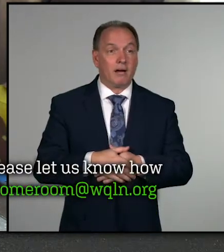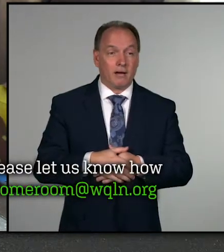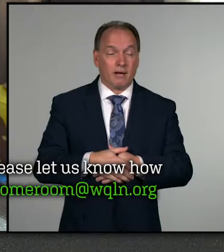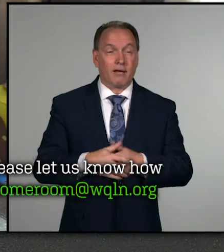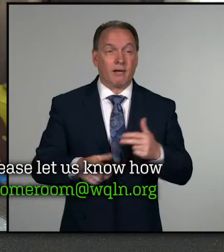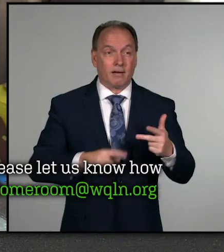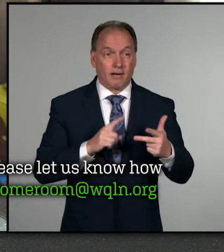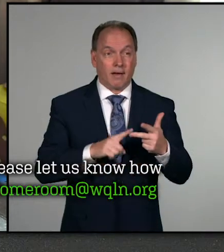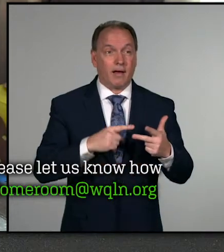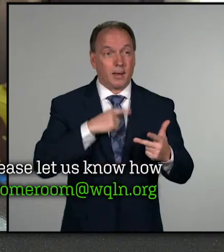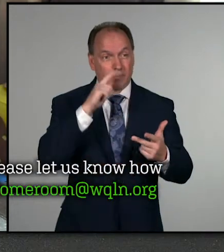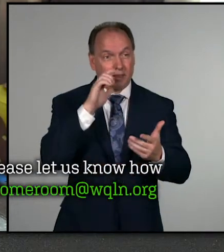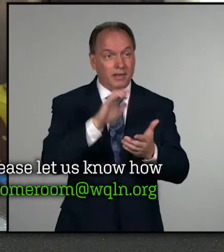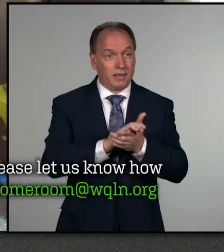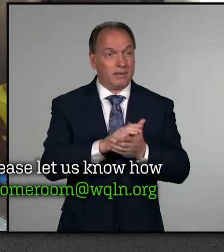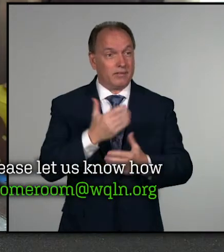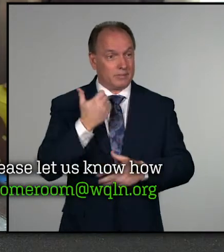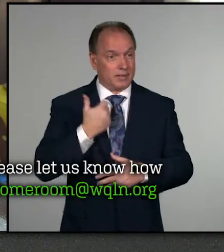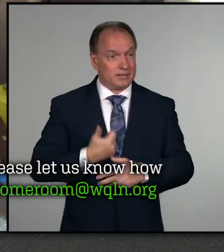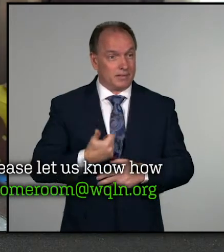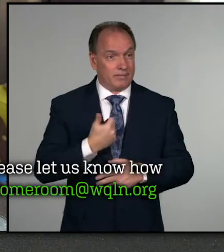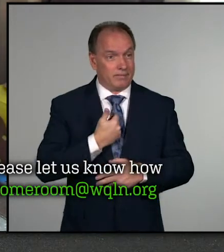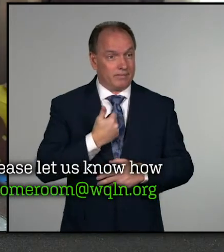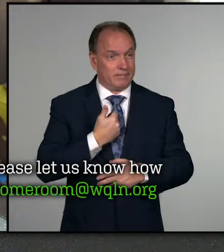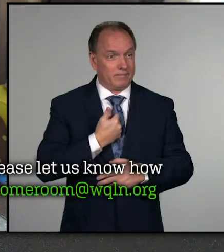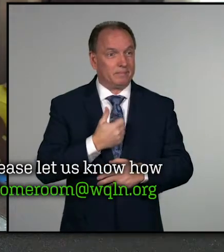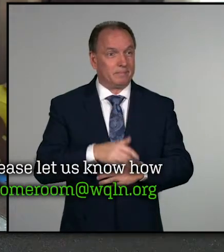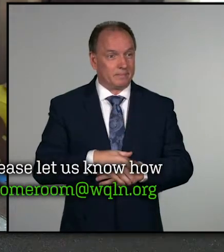I believe in myself.